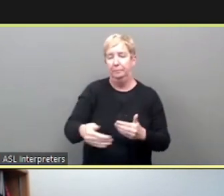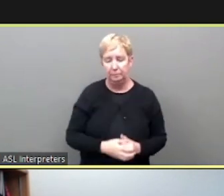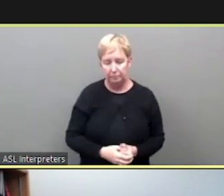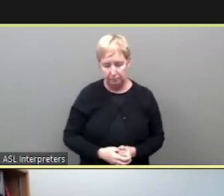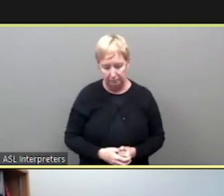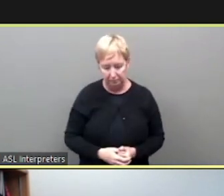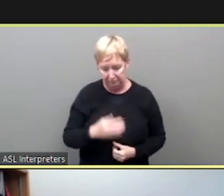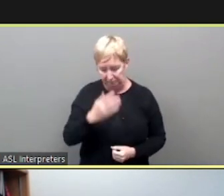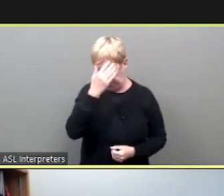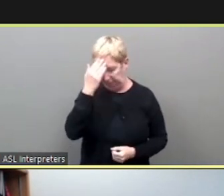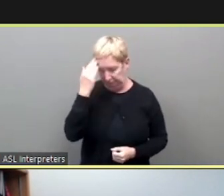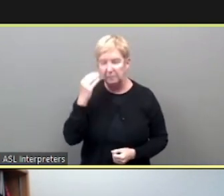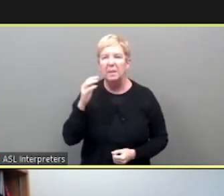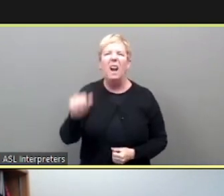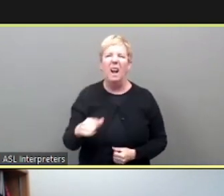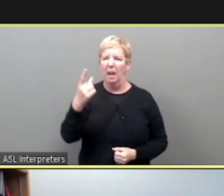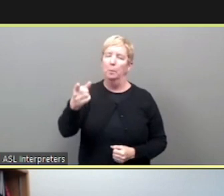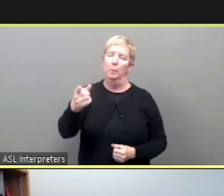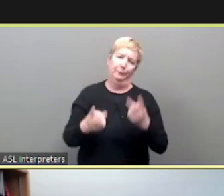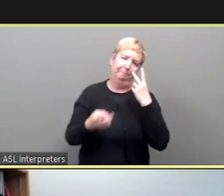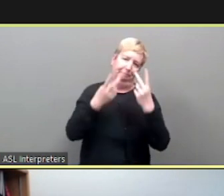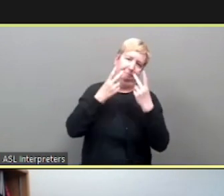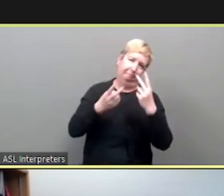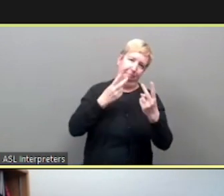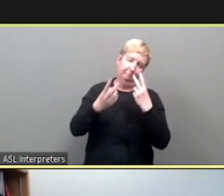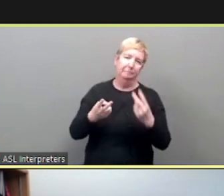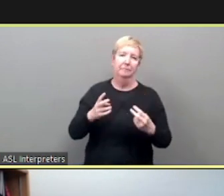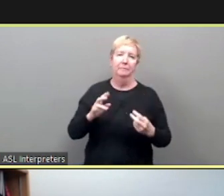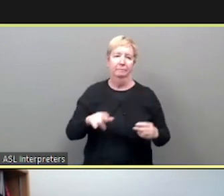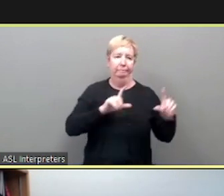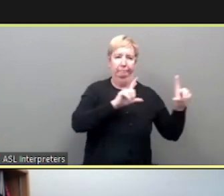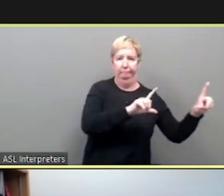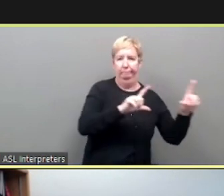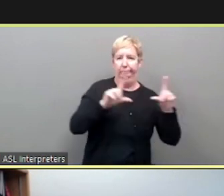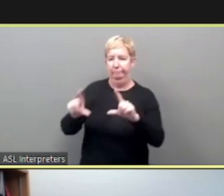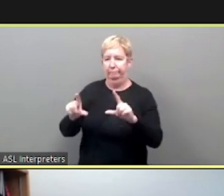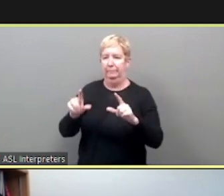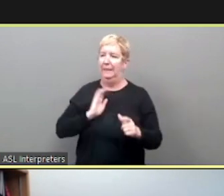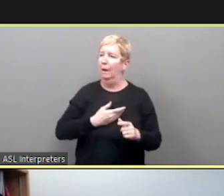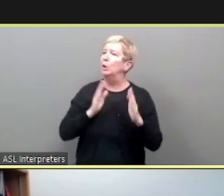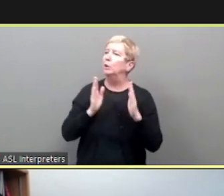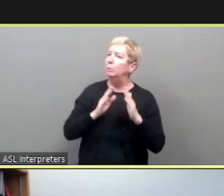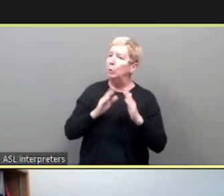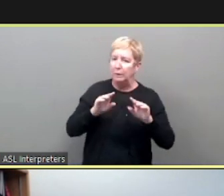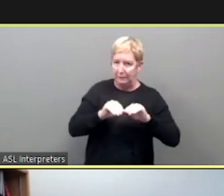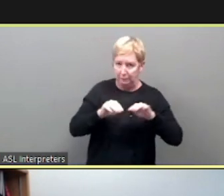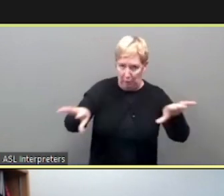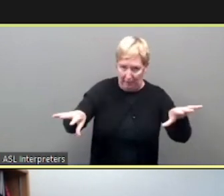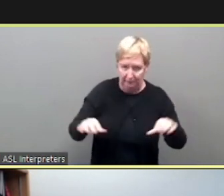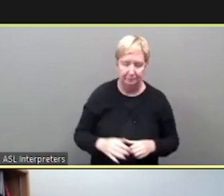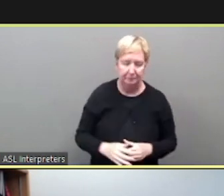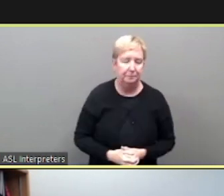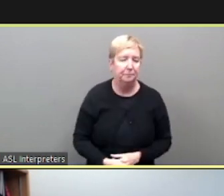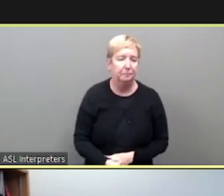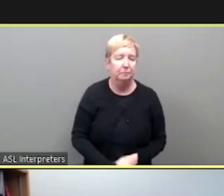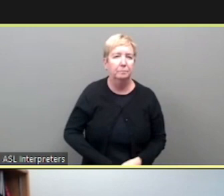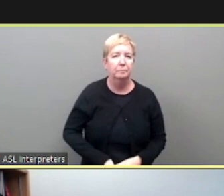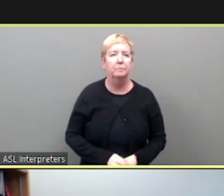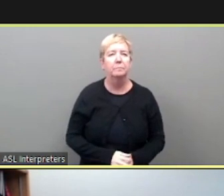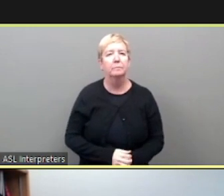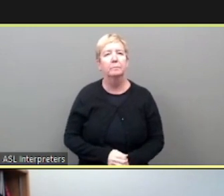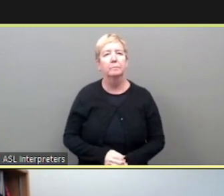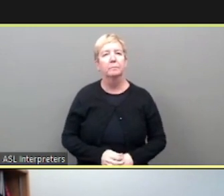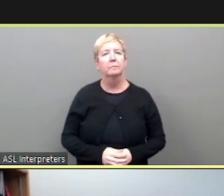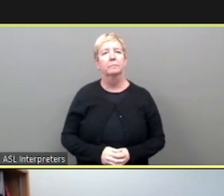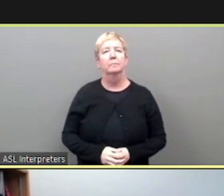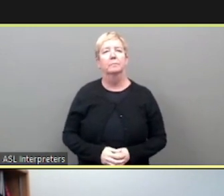Another one that you're familiar with, this is our level of community transmission map and table. This